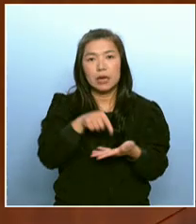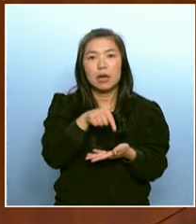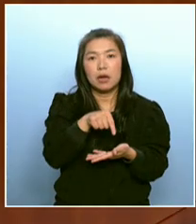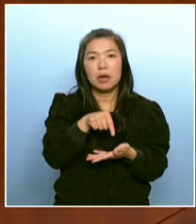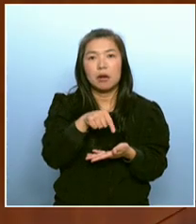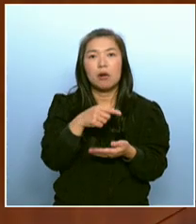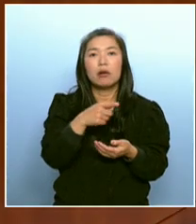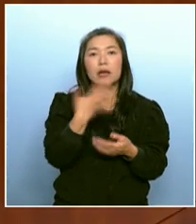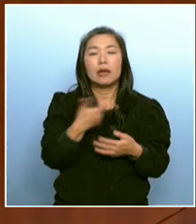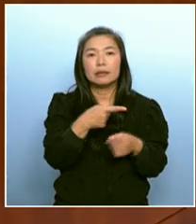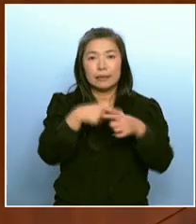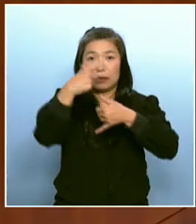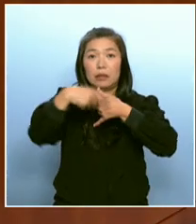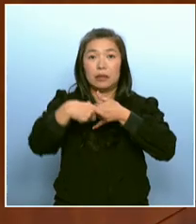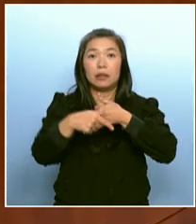program? Undersecretary.